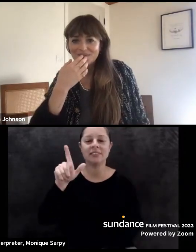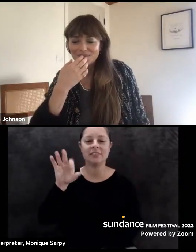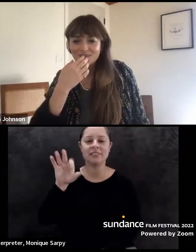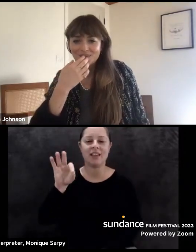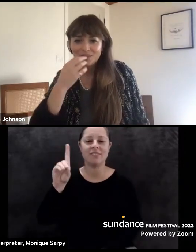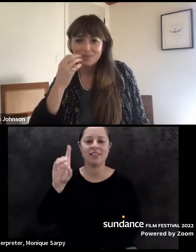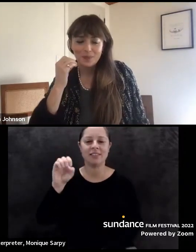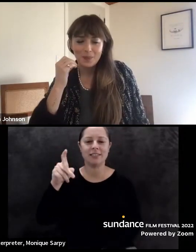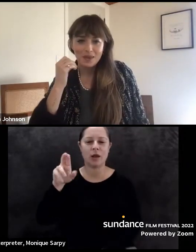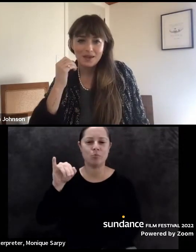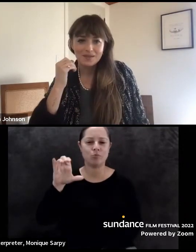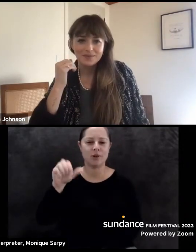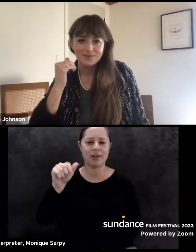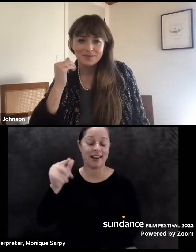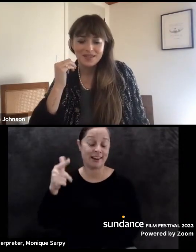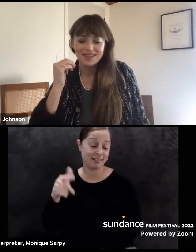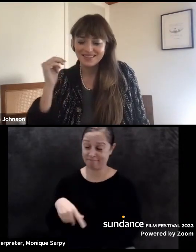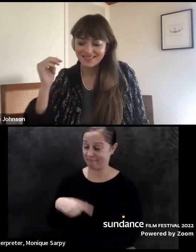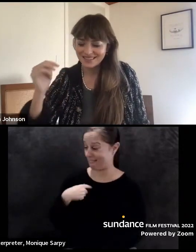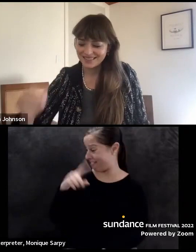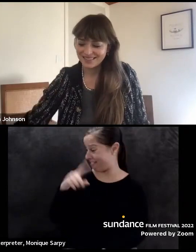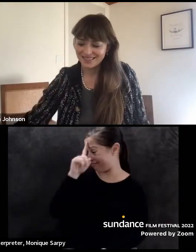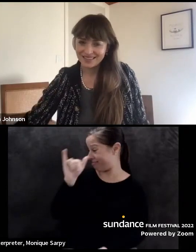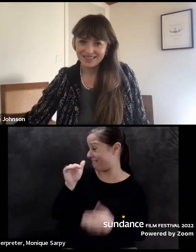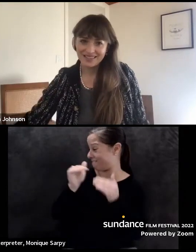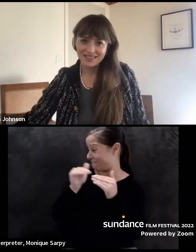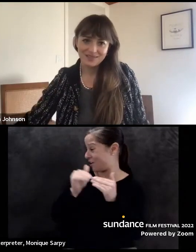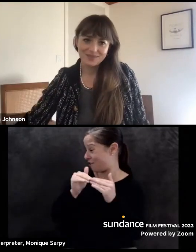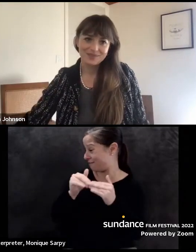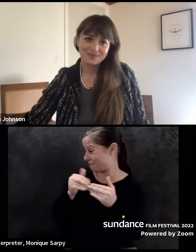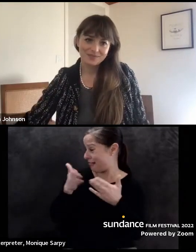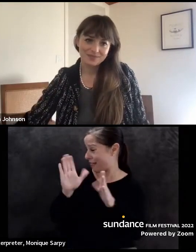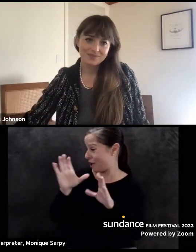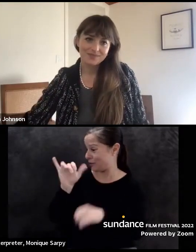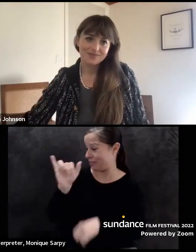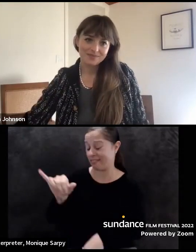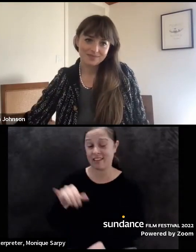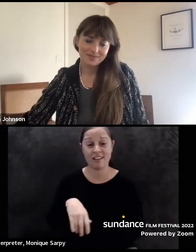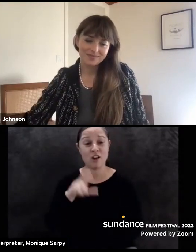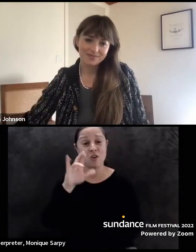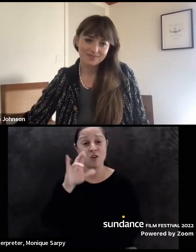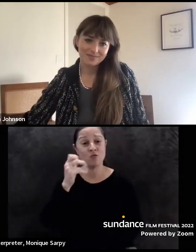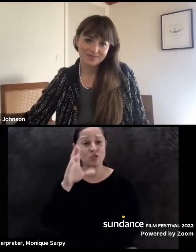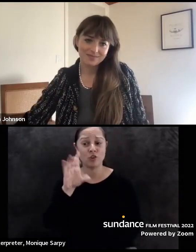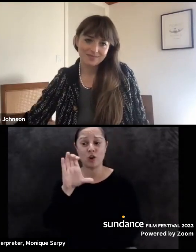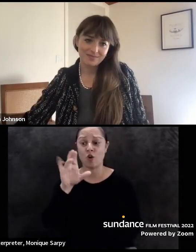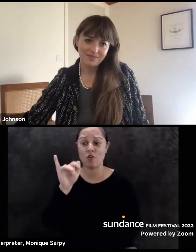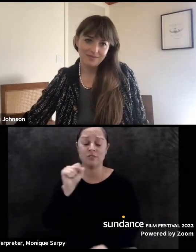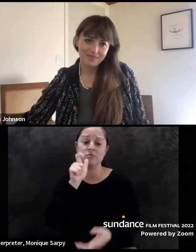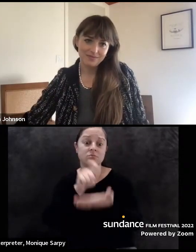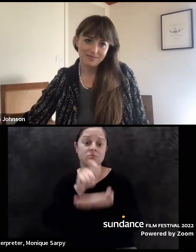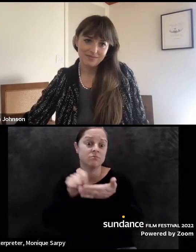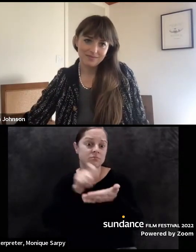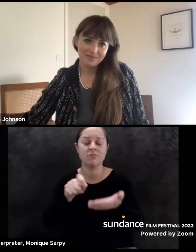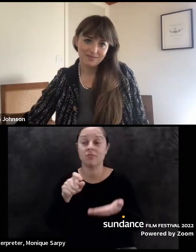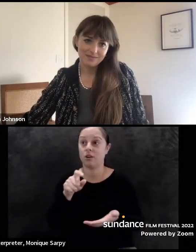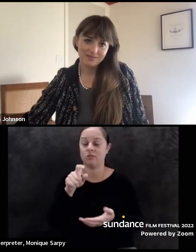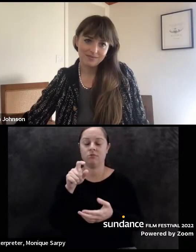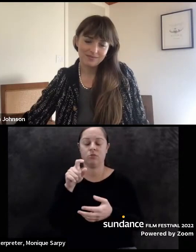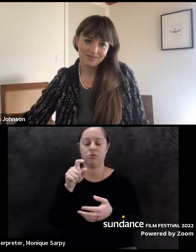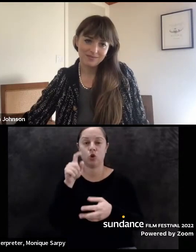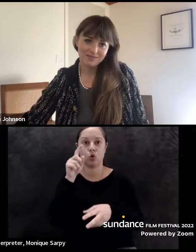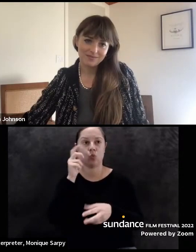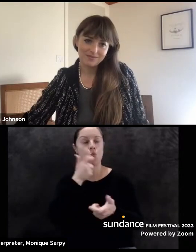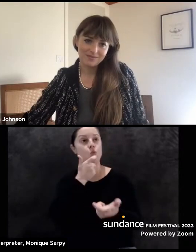I think that's fair. I think you're allowed to do that. Richard Curtis, who wrote those, is just like, I mean, going back and revisiting his work, the